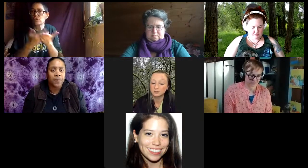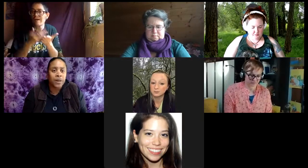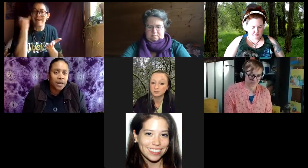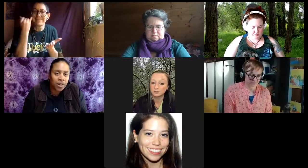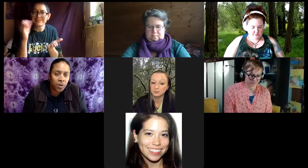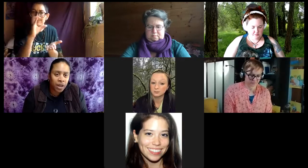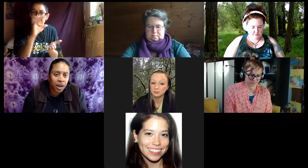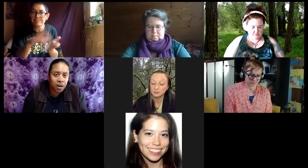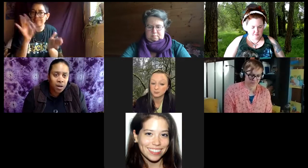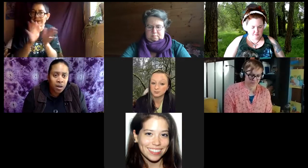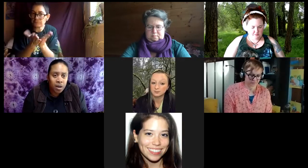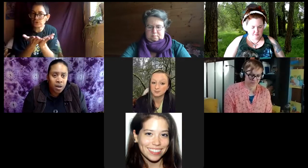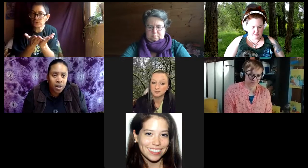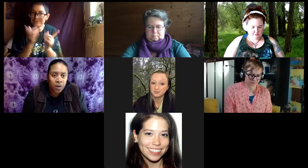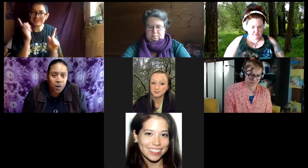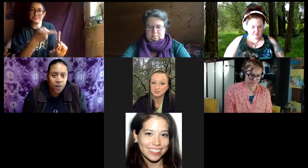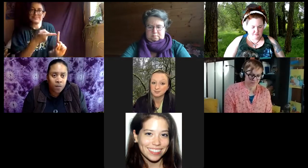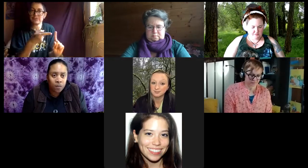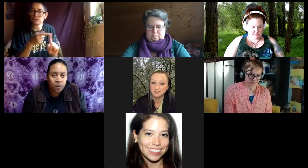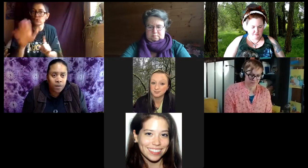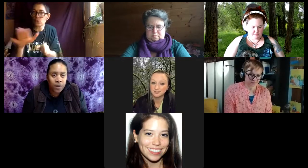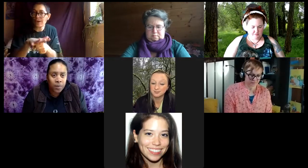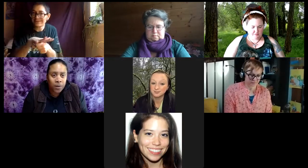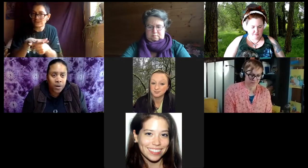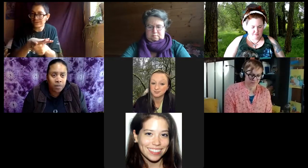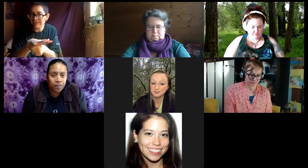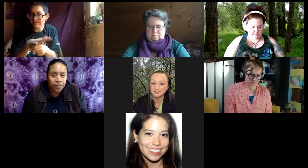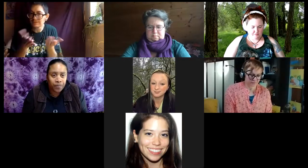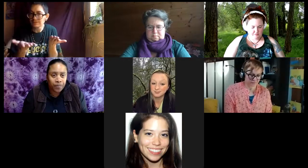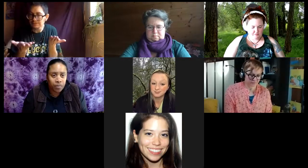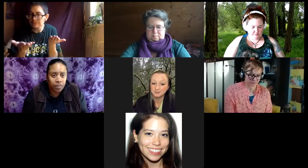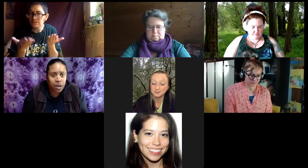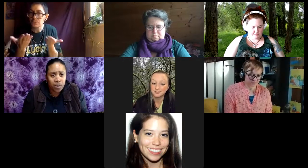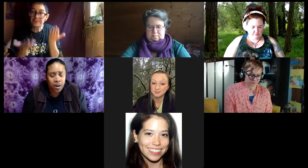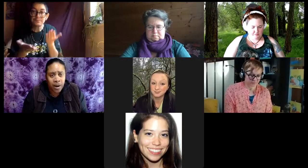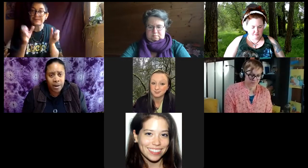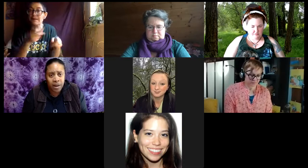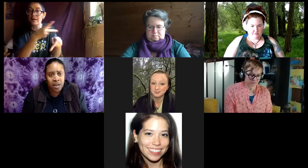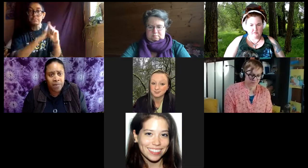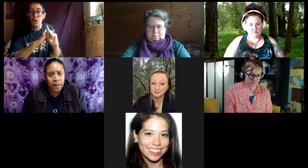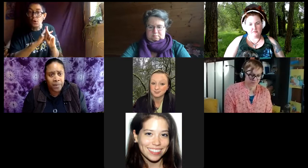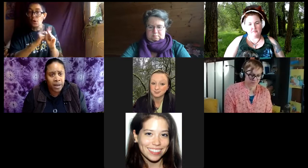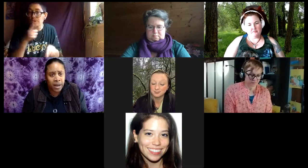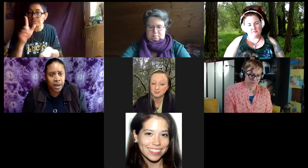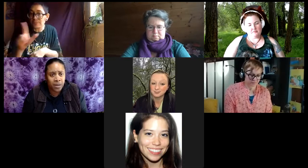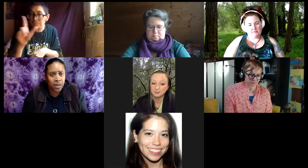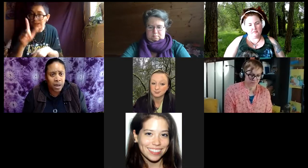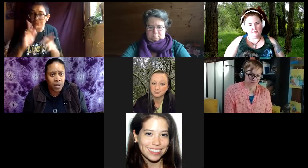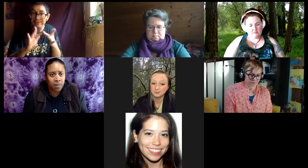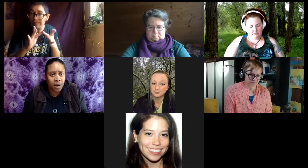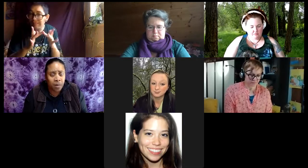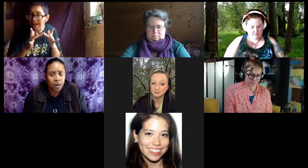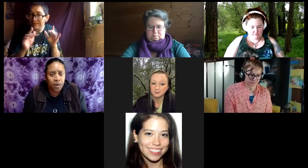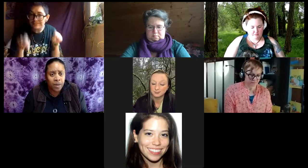have a deeper connection with that. And so, and if you look for a book in your area, and you can probably guide you with that, or you